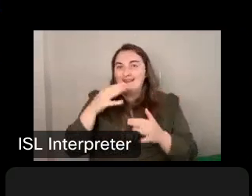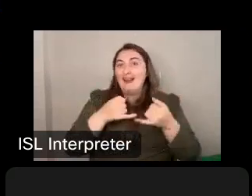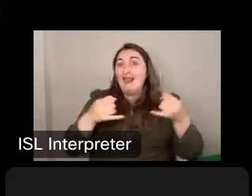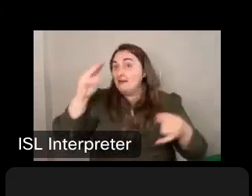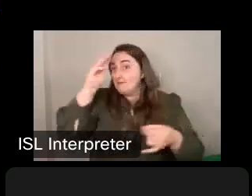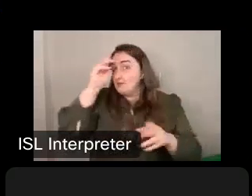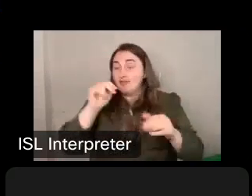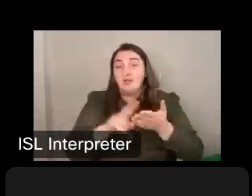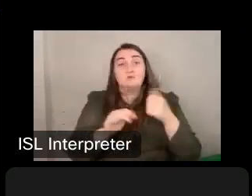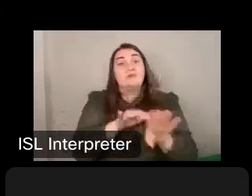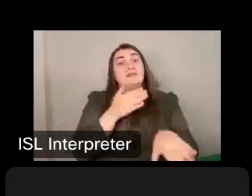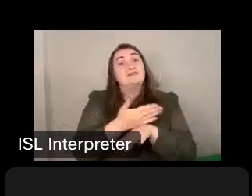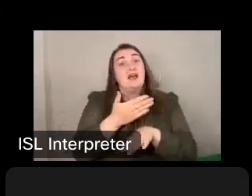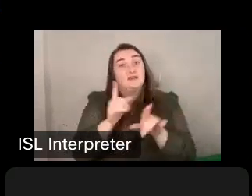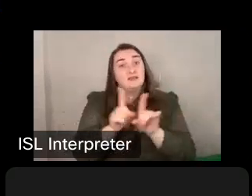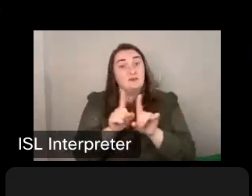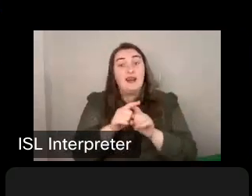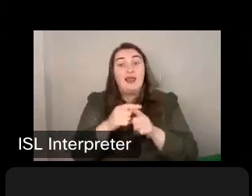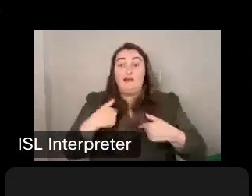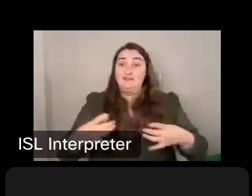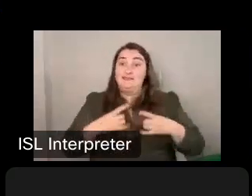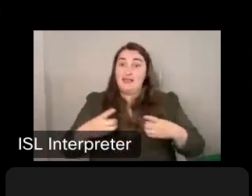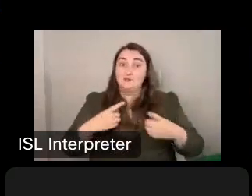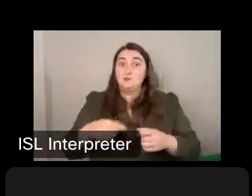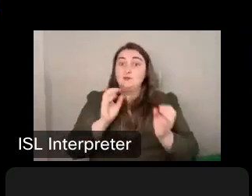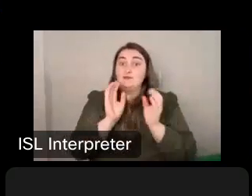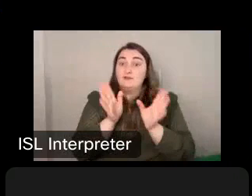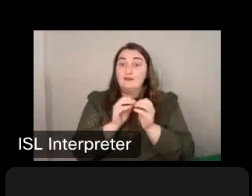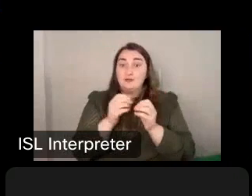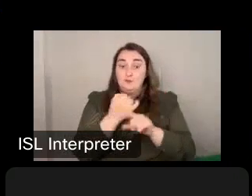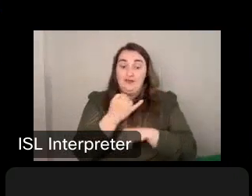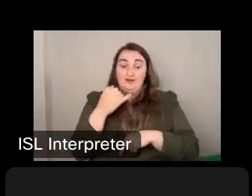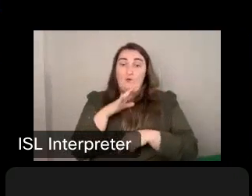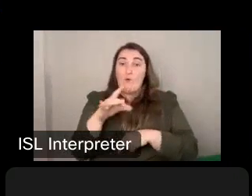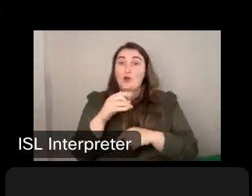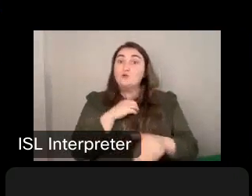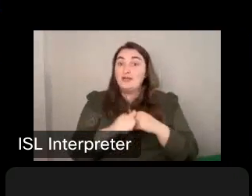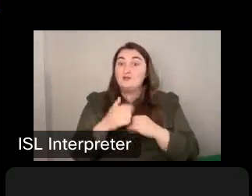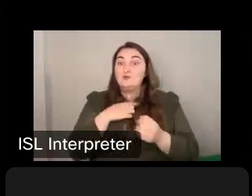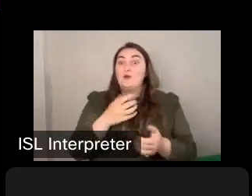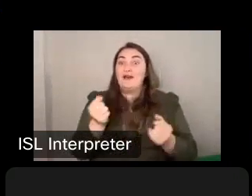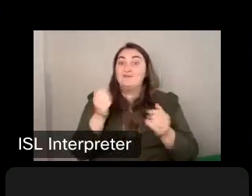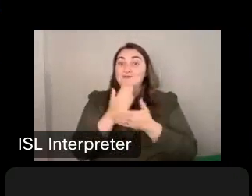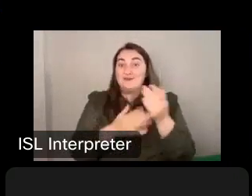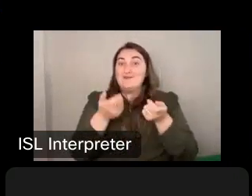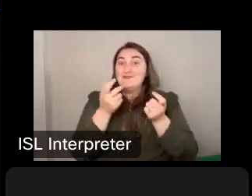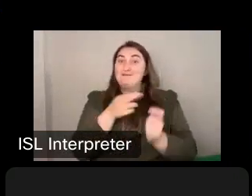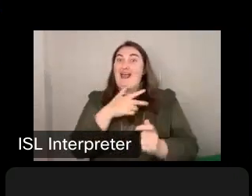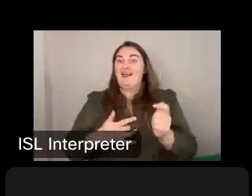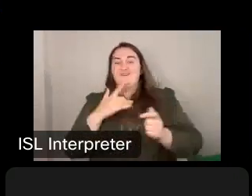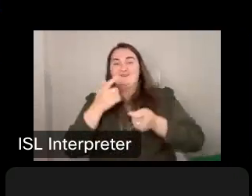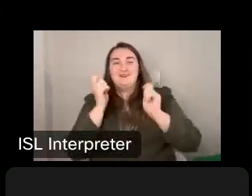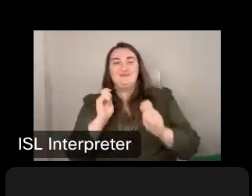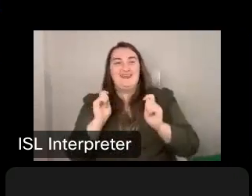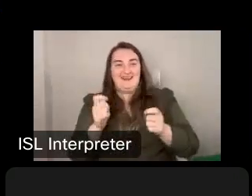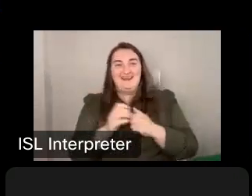their staff as well. And I'm delighted to report that we're in Cork today to do some after action review training. So just the benefits around debriefing